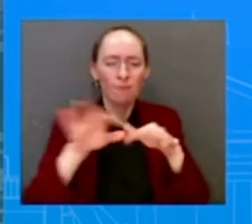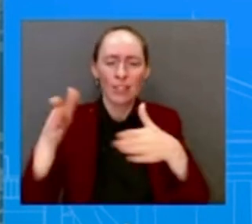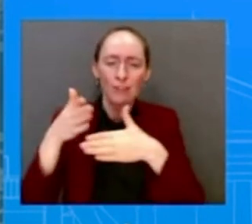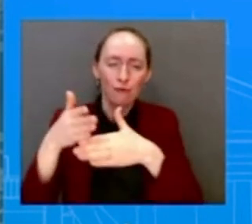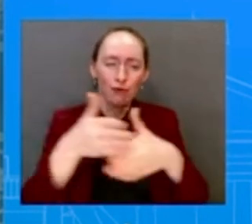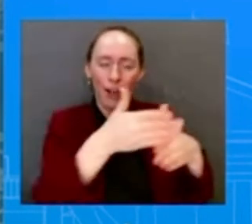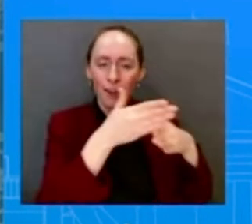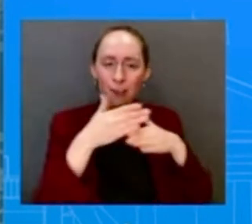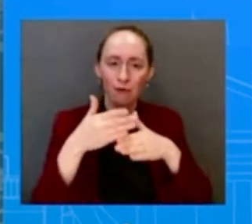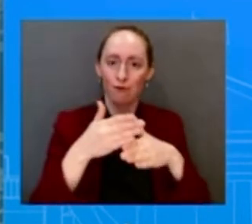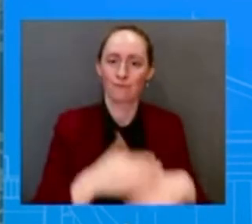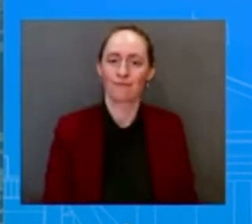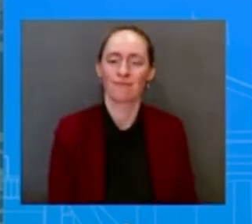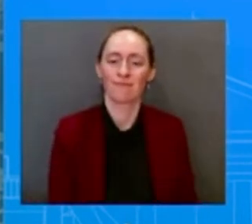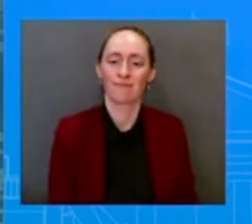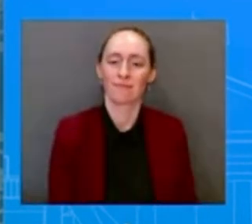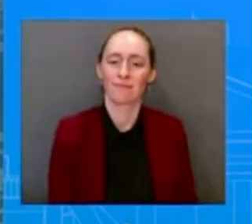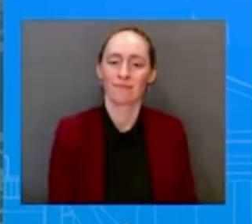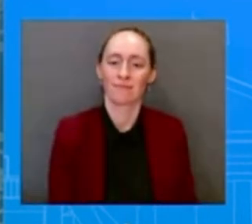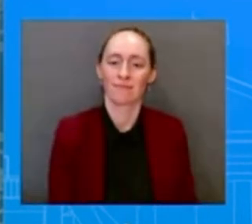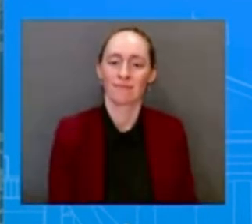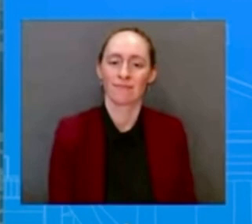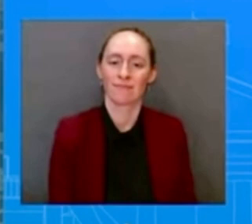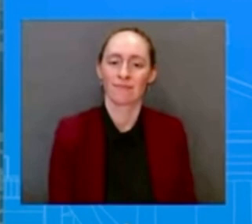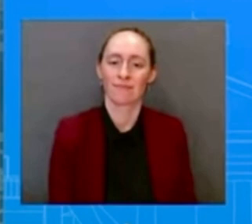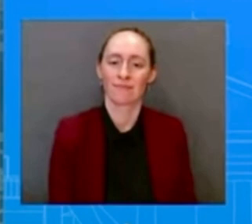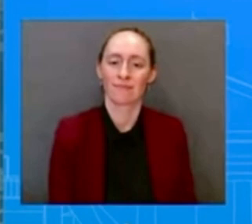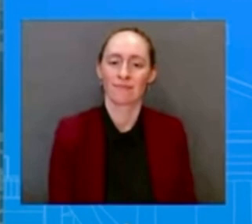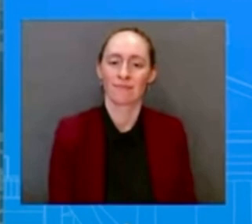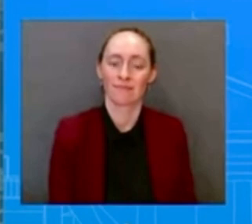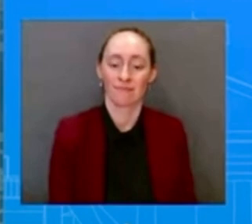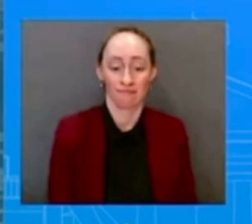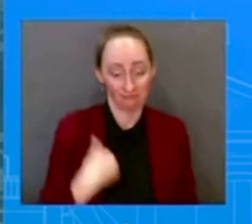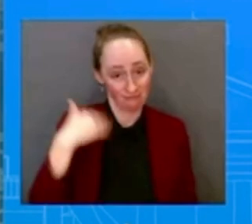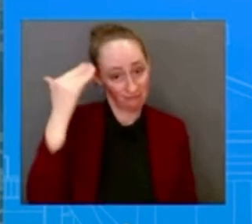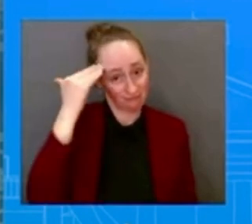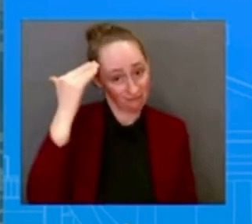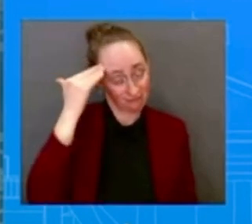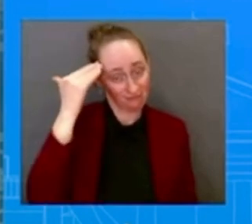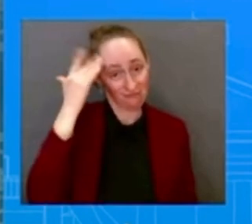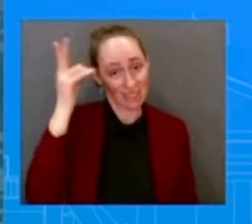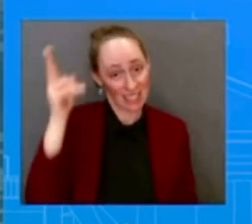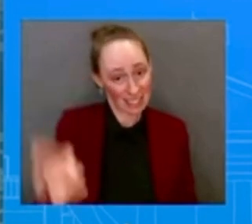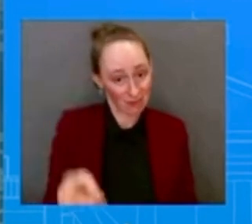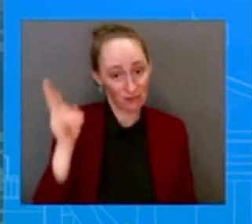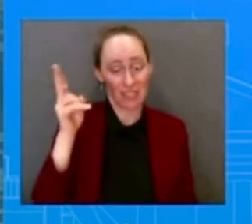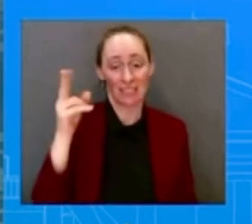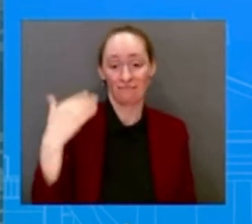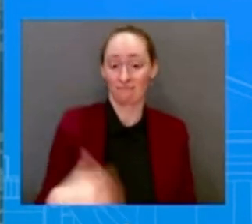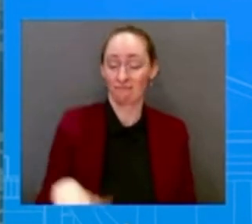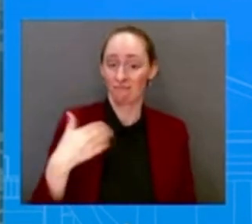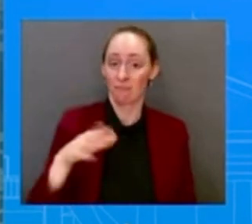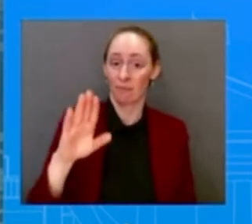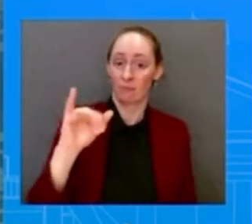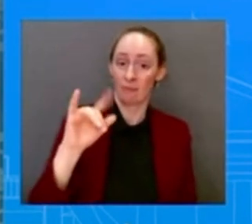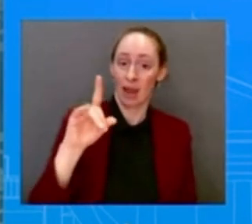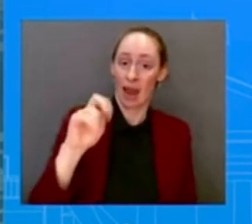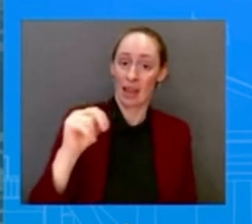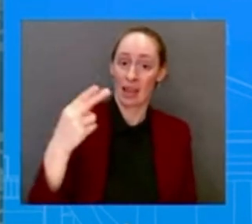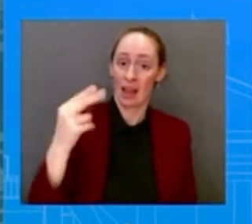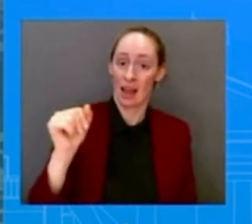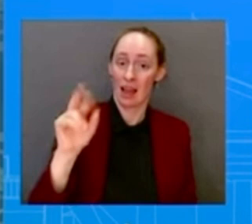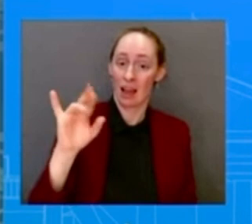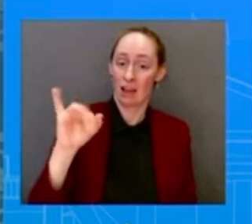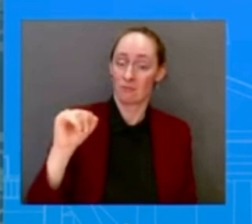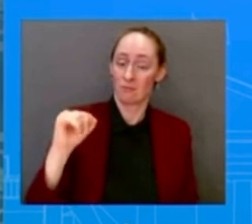I also know that Ben is making history. As you know, we believe here in the Biden-Harris White House that representation matters. He will be the first openly